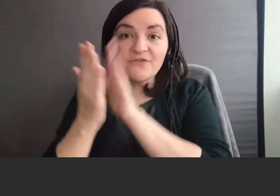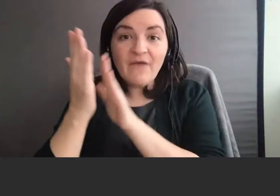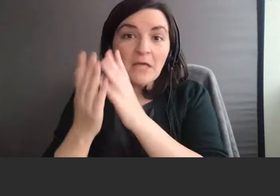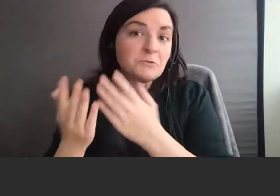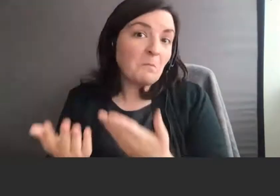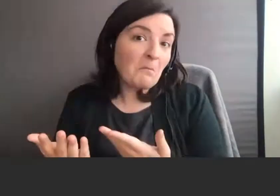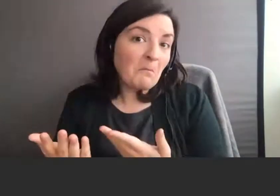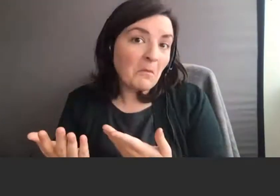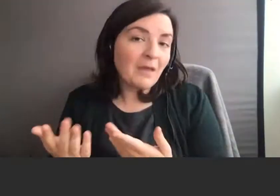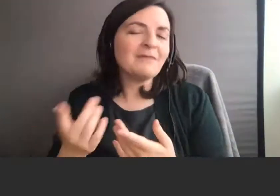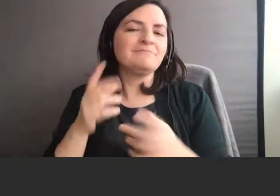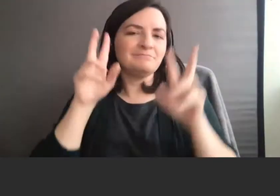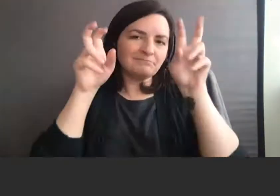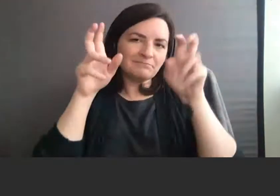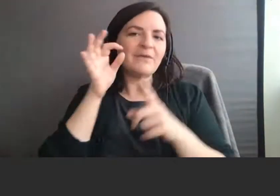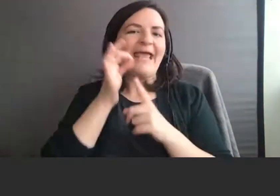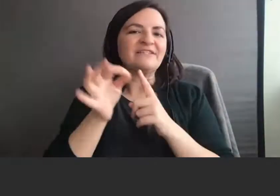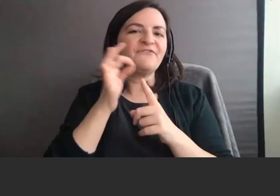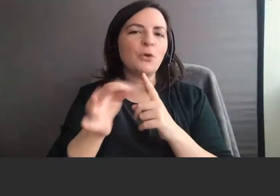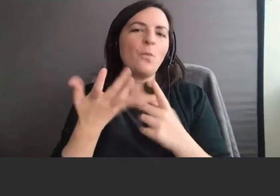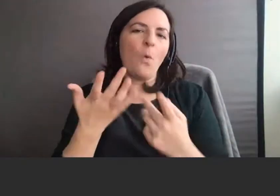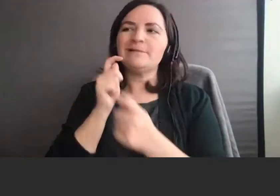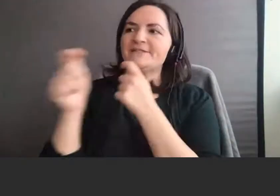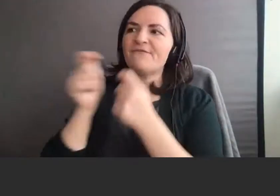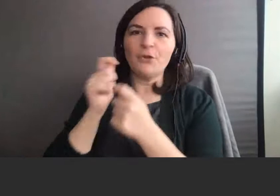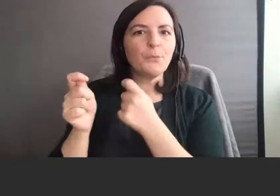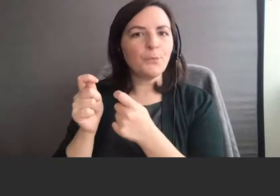describe that as an interview.